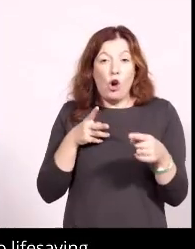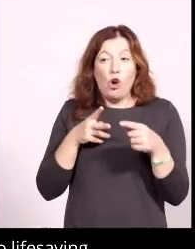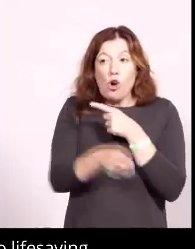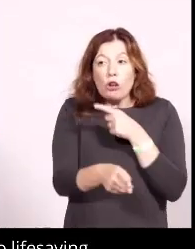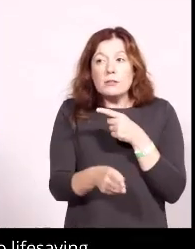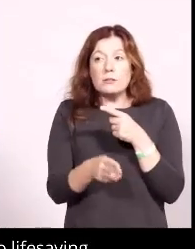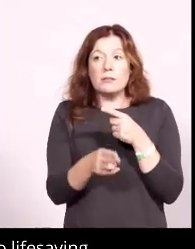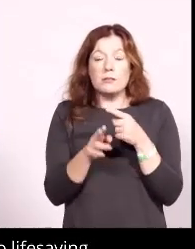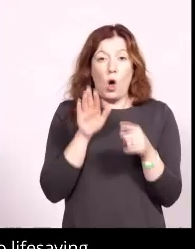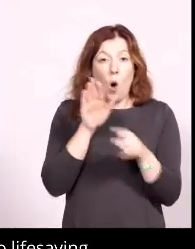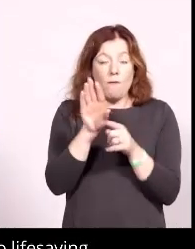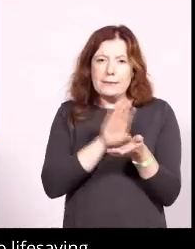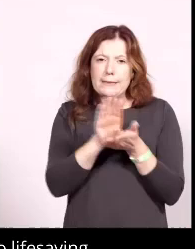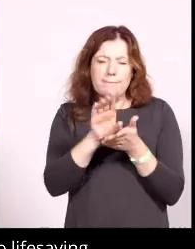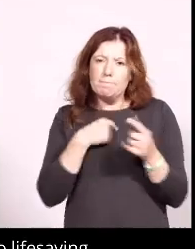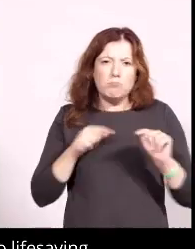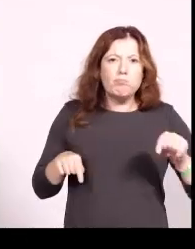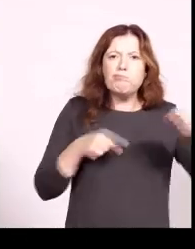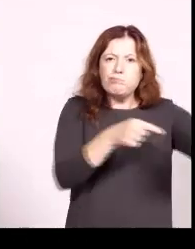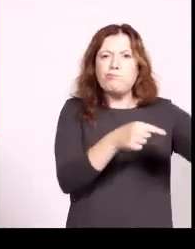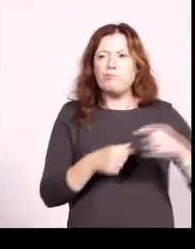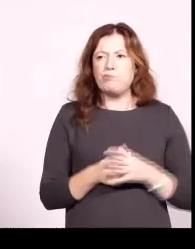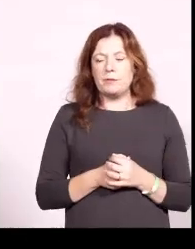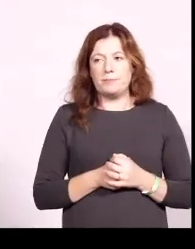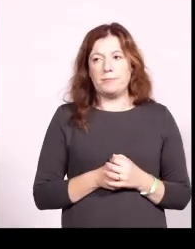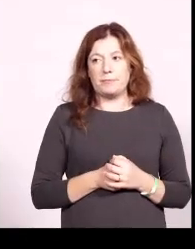to life-saving overseas aid.